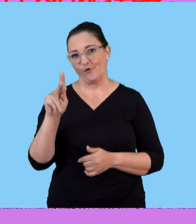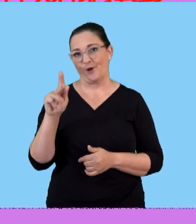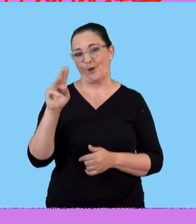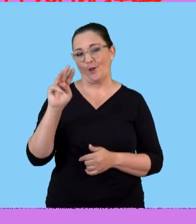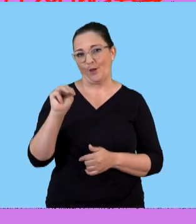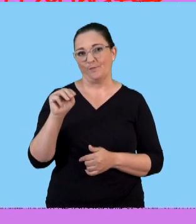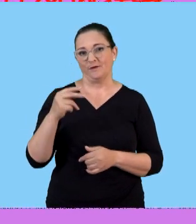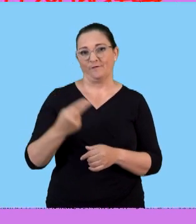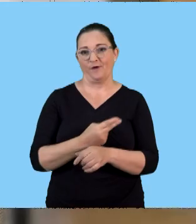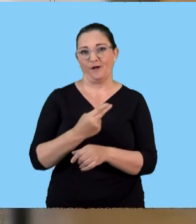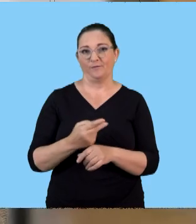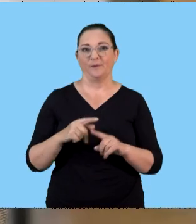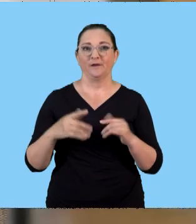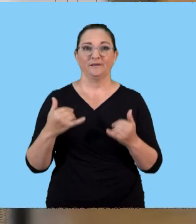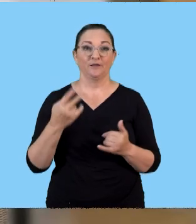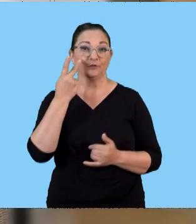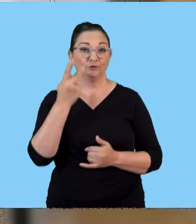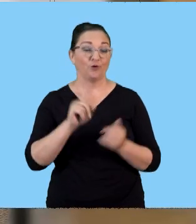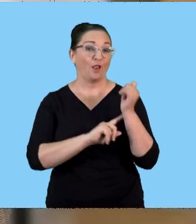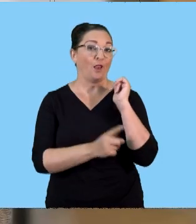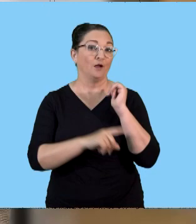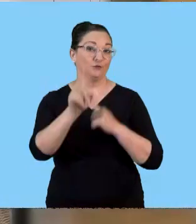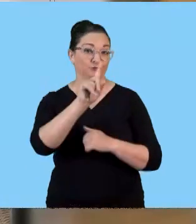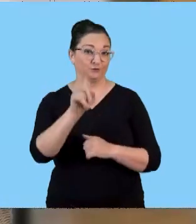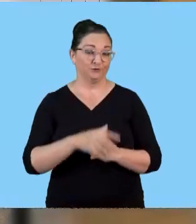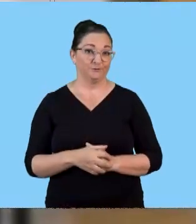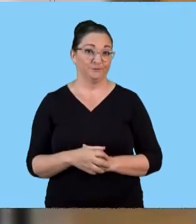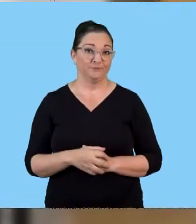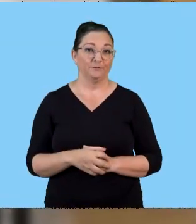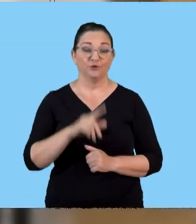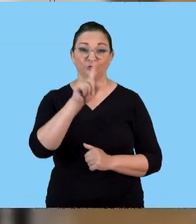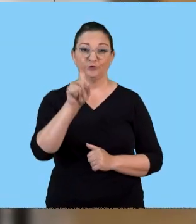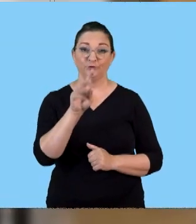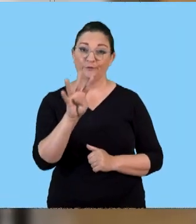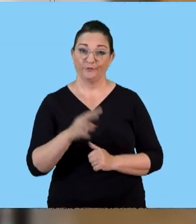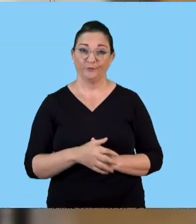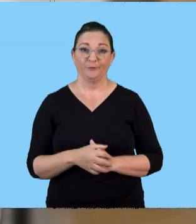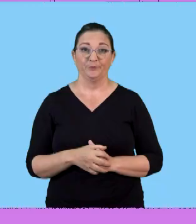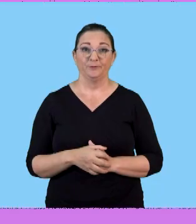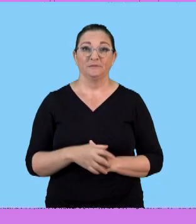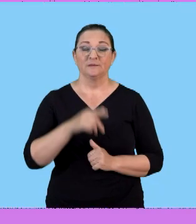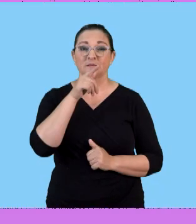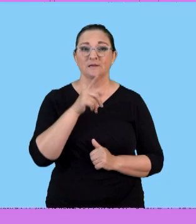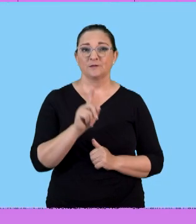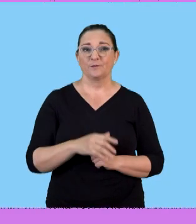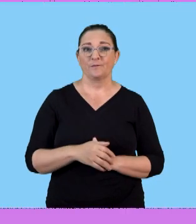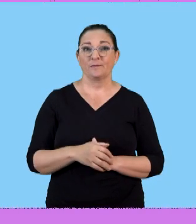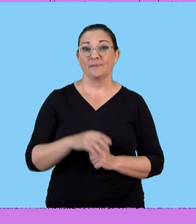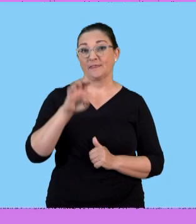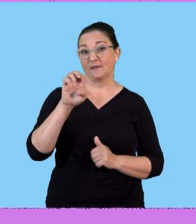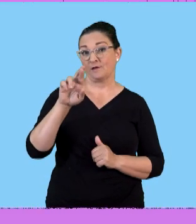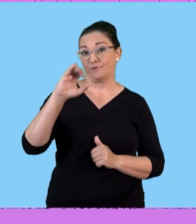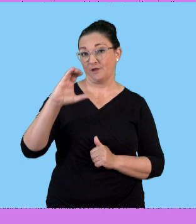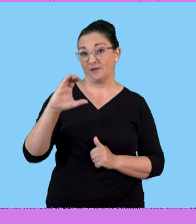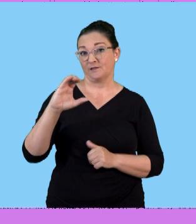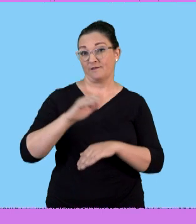97.14 kilometers per hour. Okay, guys, let us now look at our last question. At question number 4, we are saying here that one